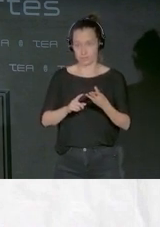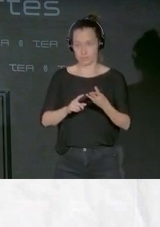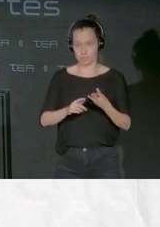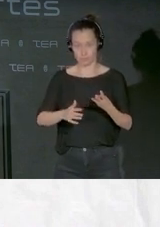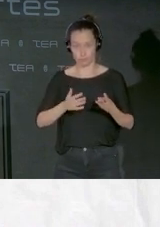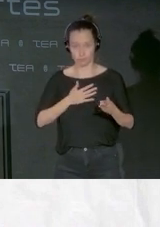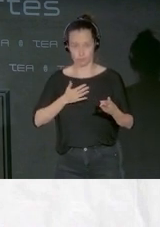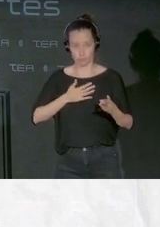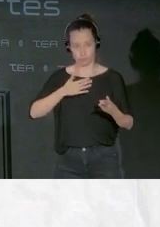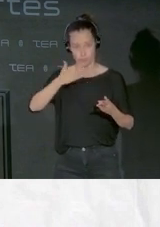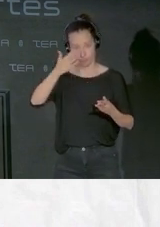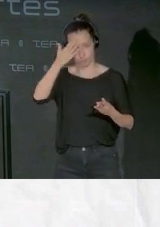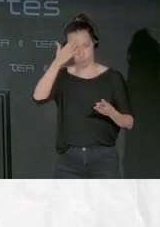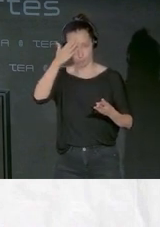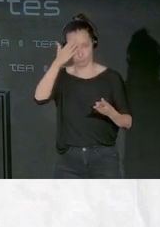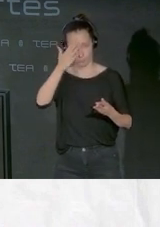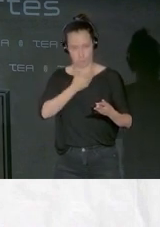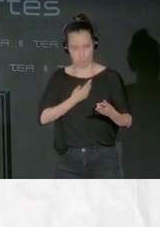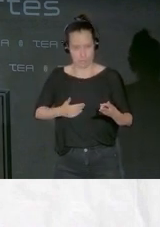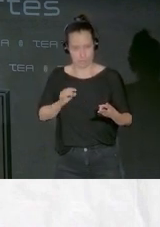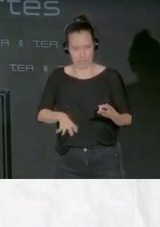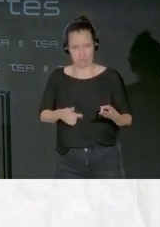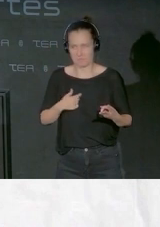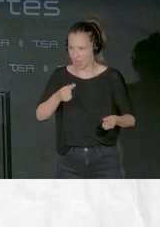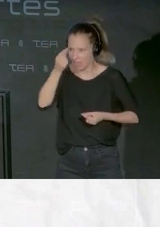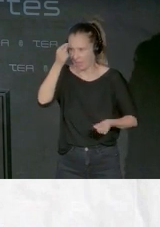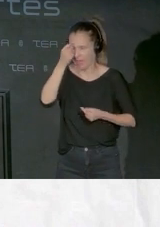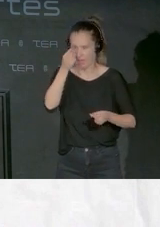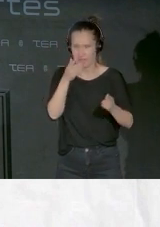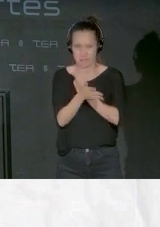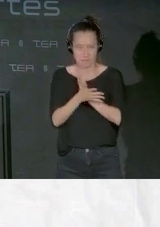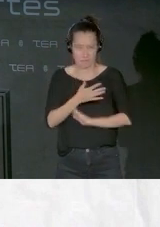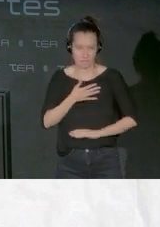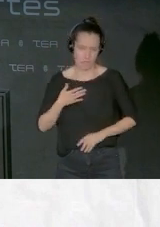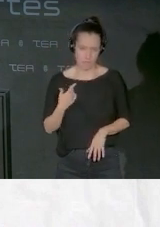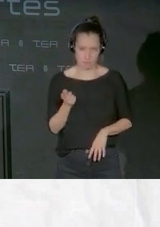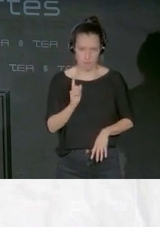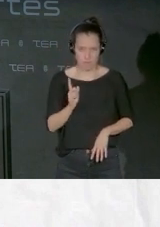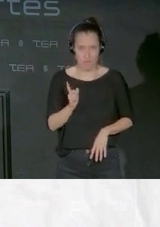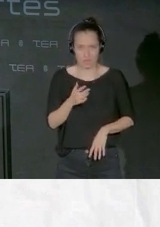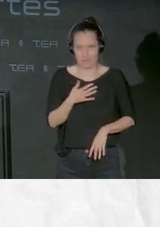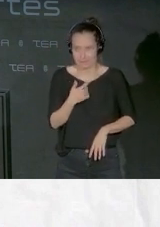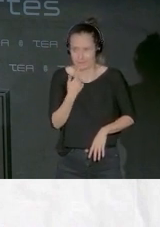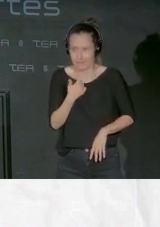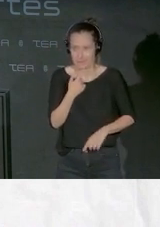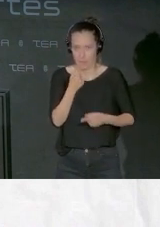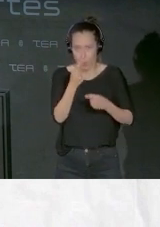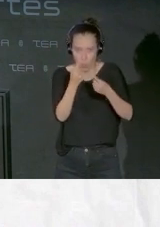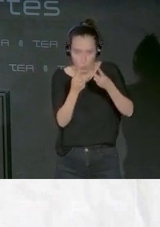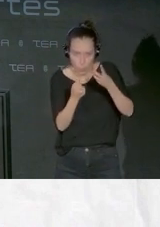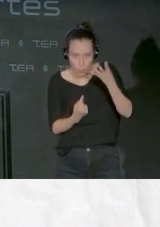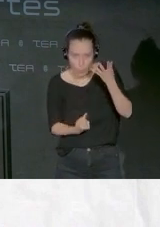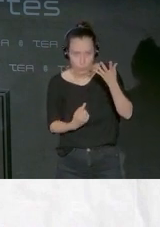the games. I'm not going to go into the details of each boxes of this table, but I just wanted to flag here